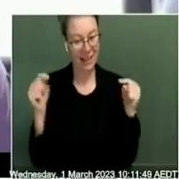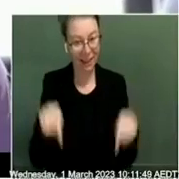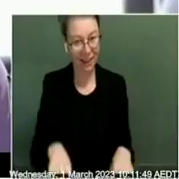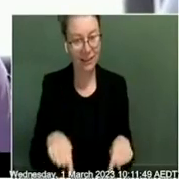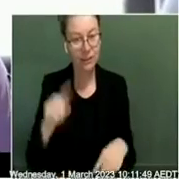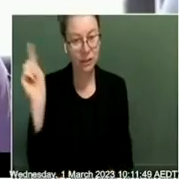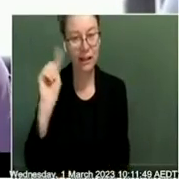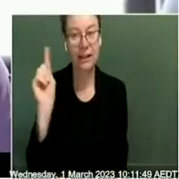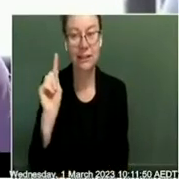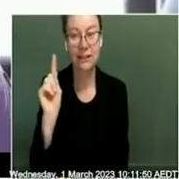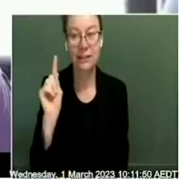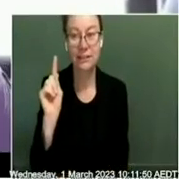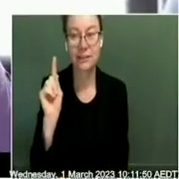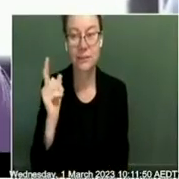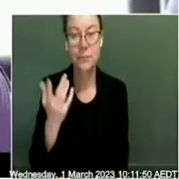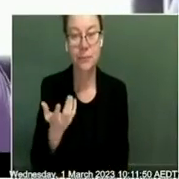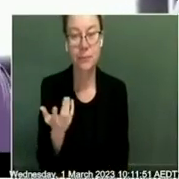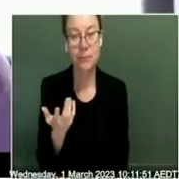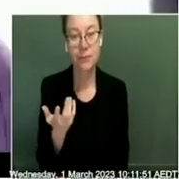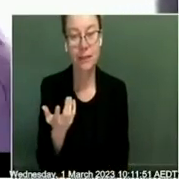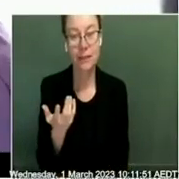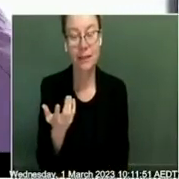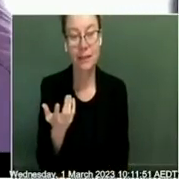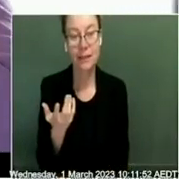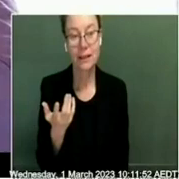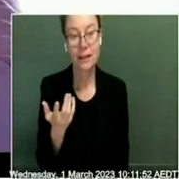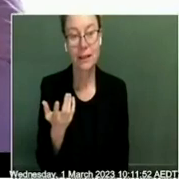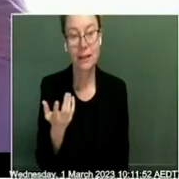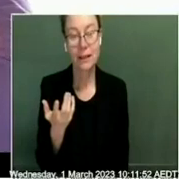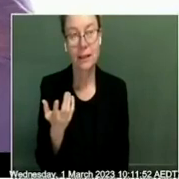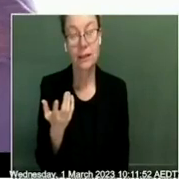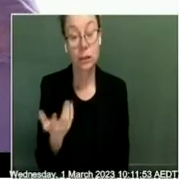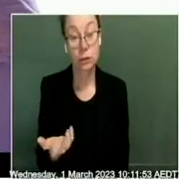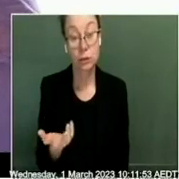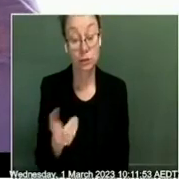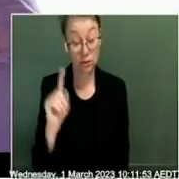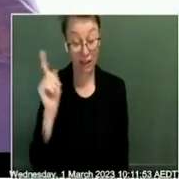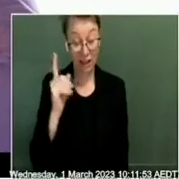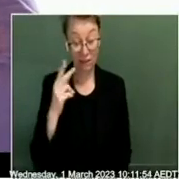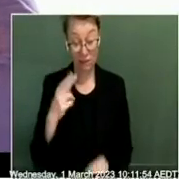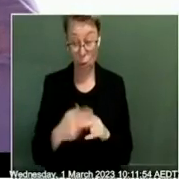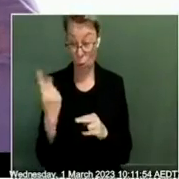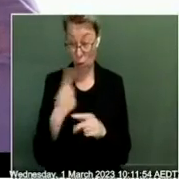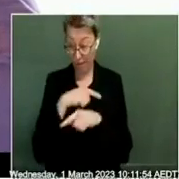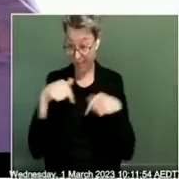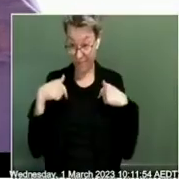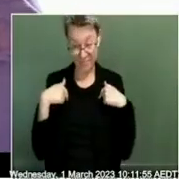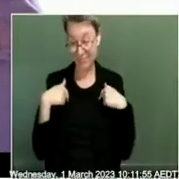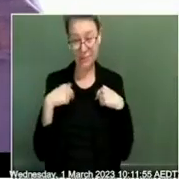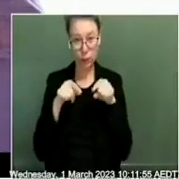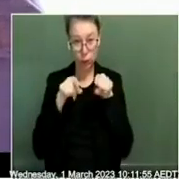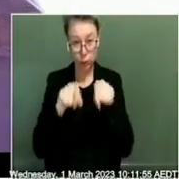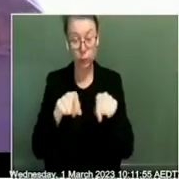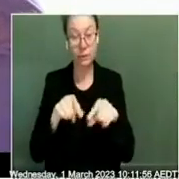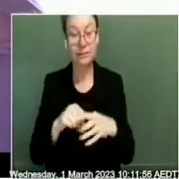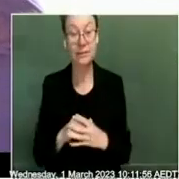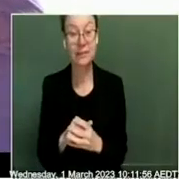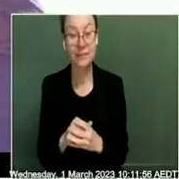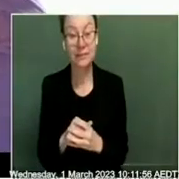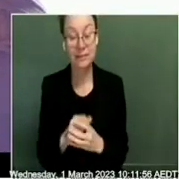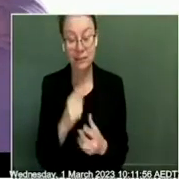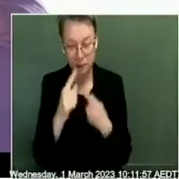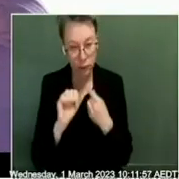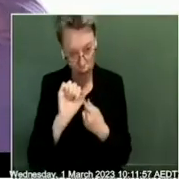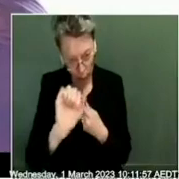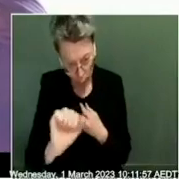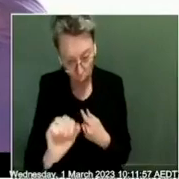So really, today is your day rather than ours to tell your truth, and so